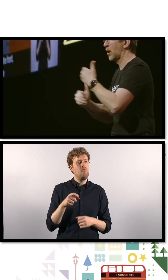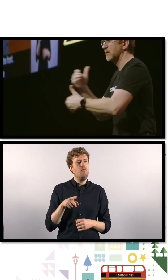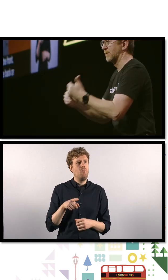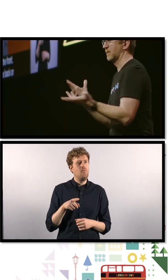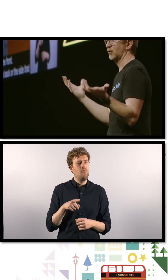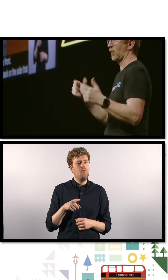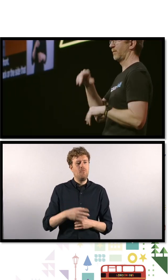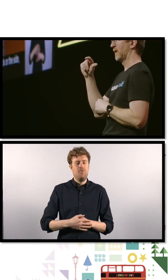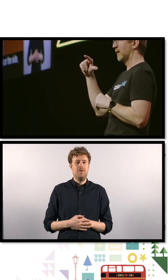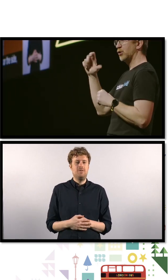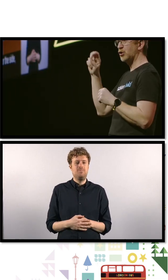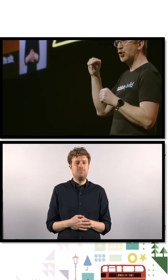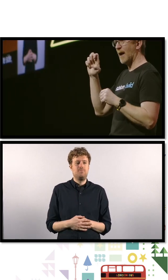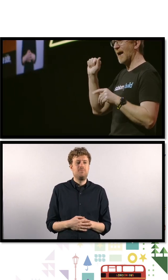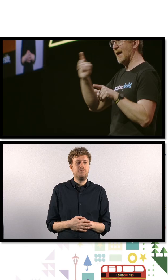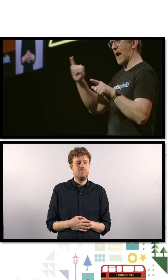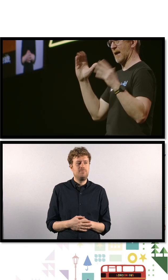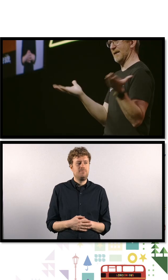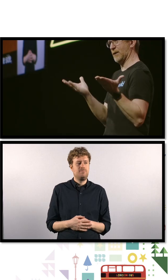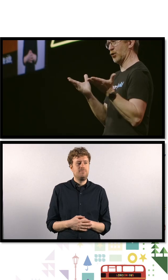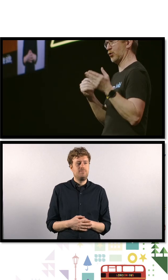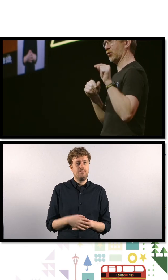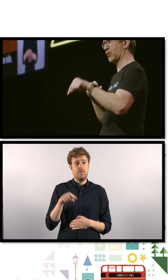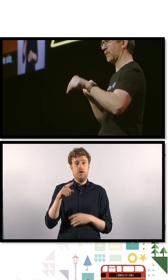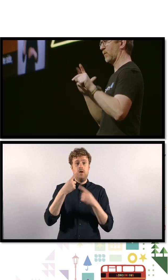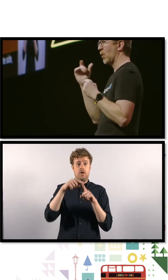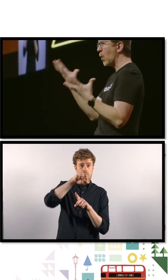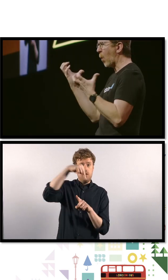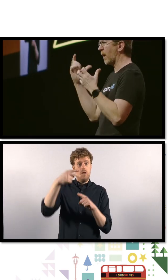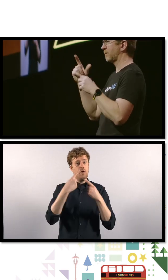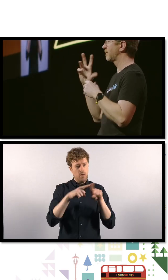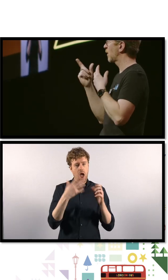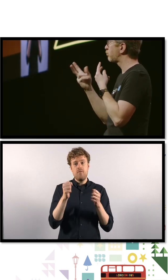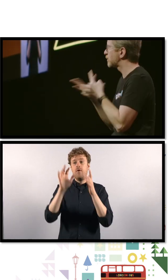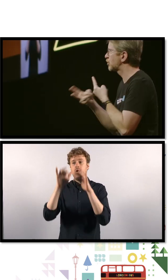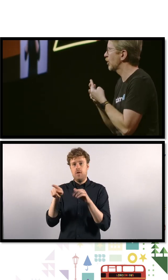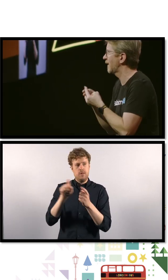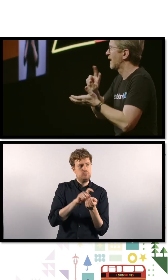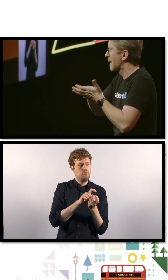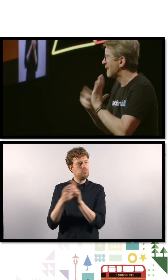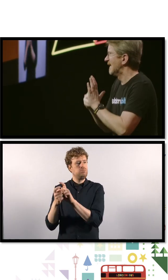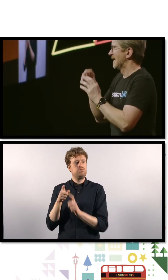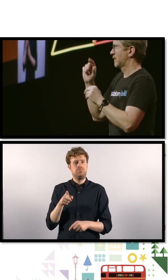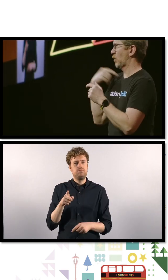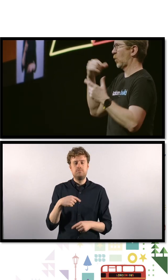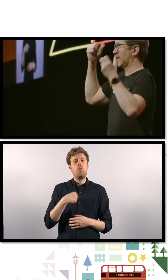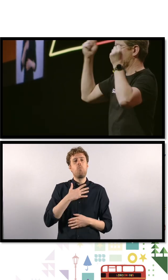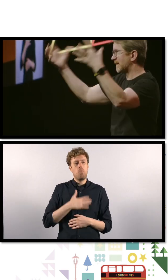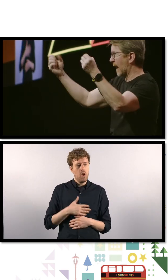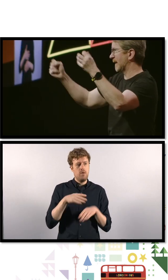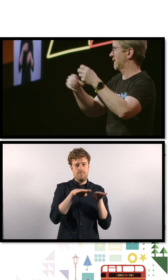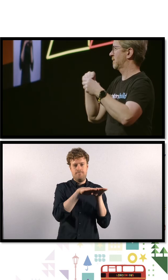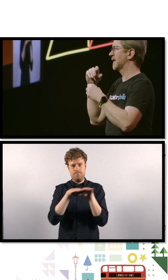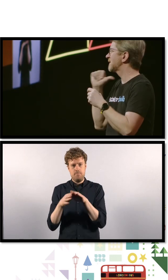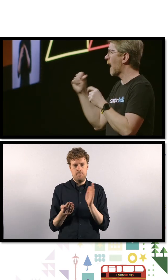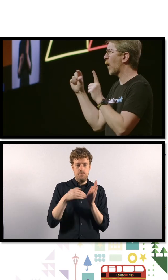everything. We always want repeatability, and the role of AI and machine learning here is to